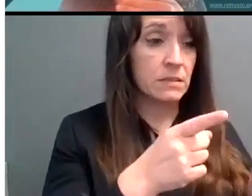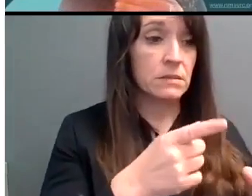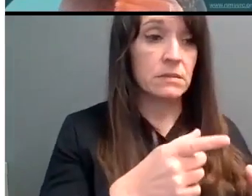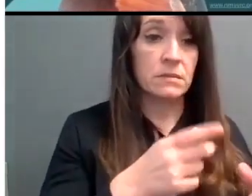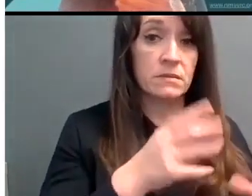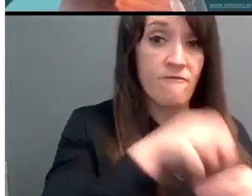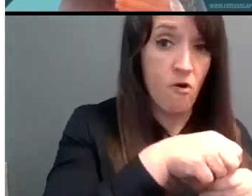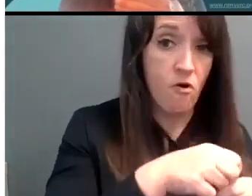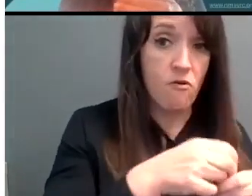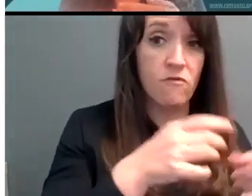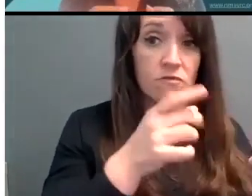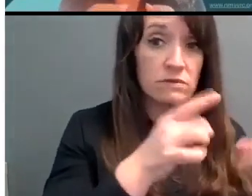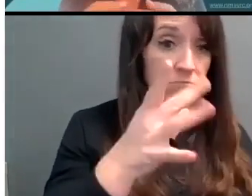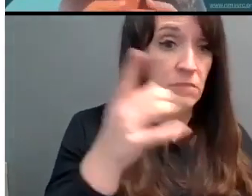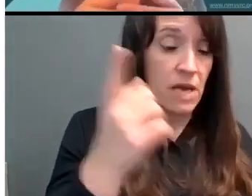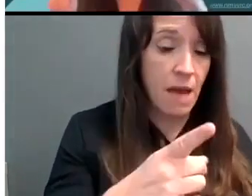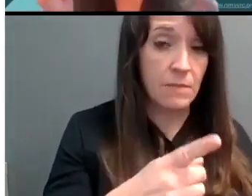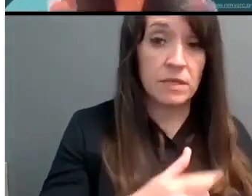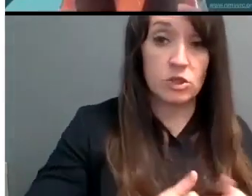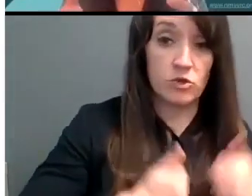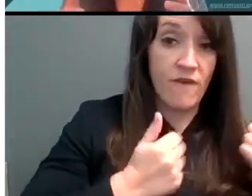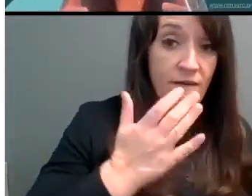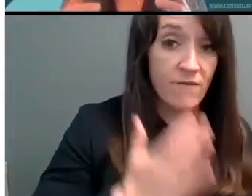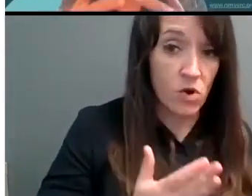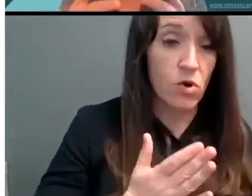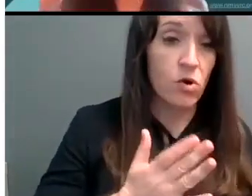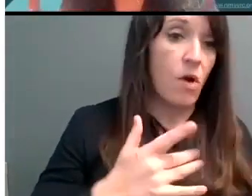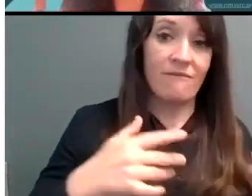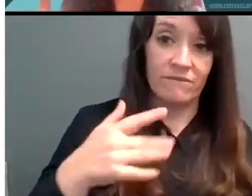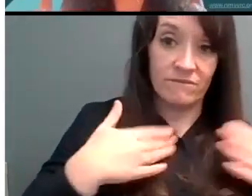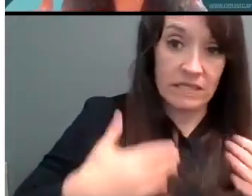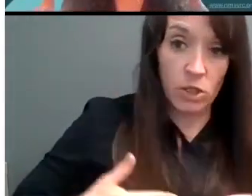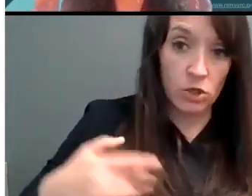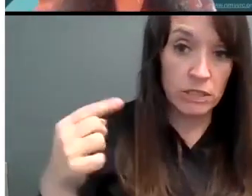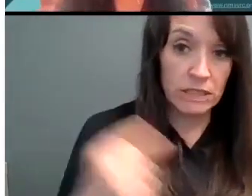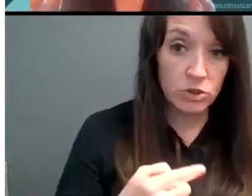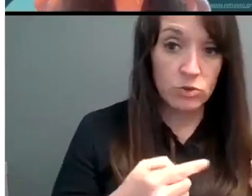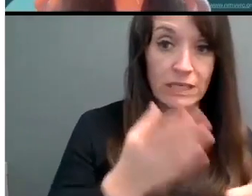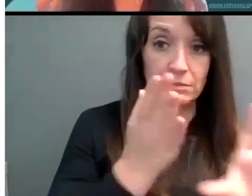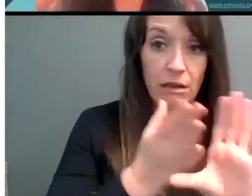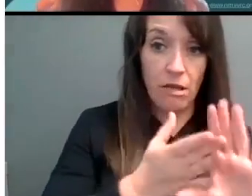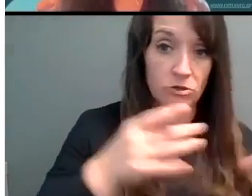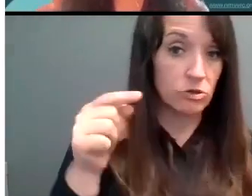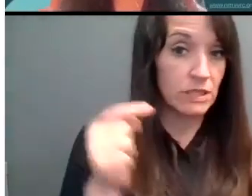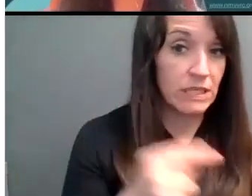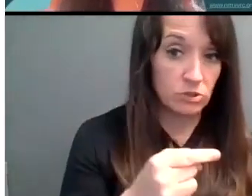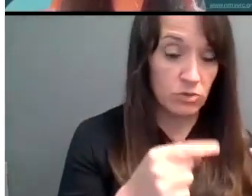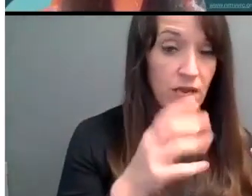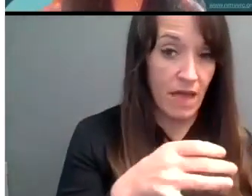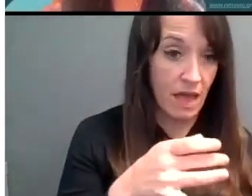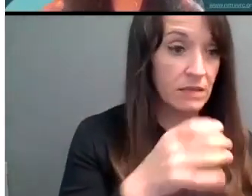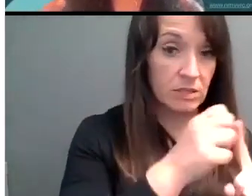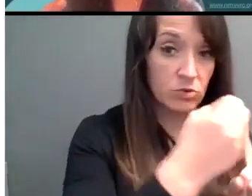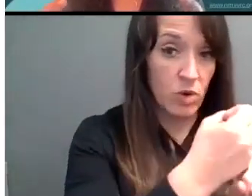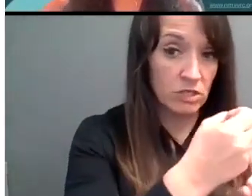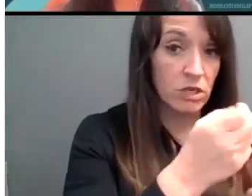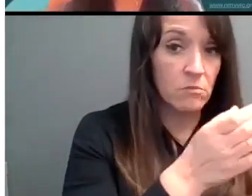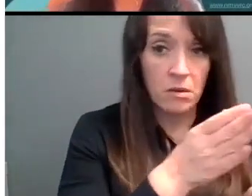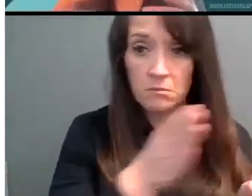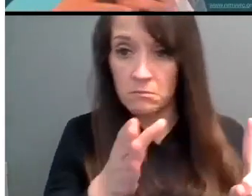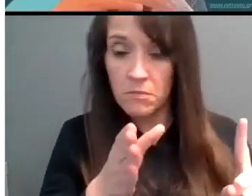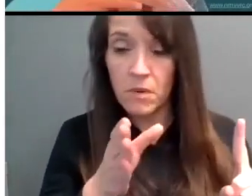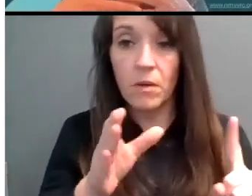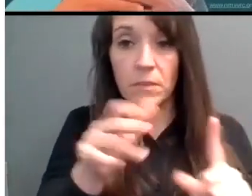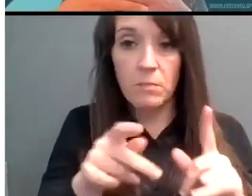have experienced both physical and psychological injury in a situation, but it can impact indirect